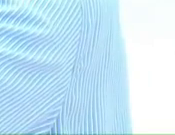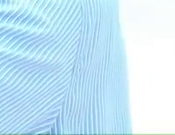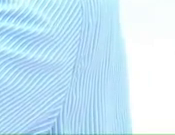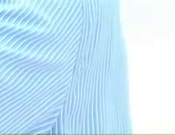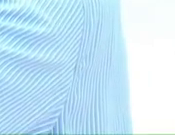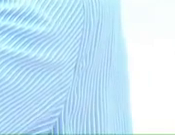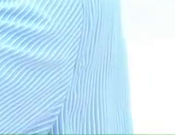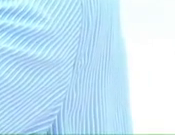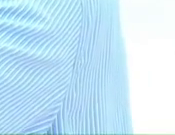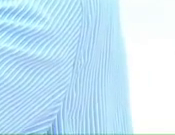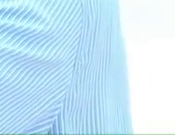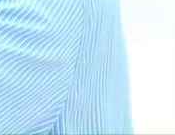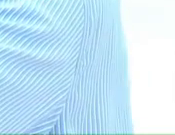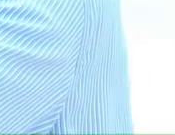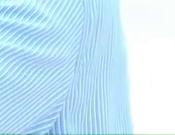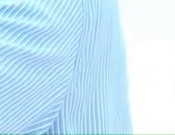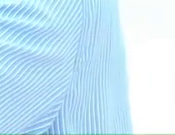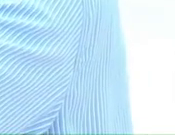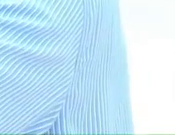saying,